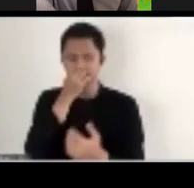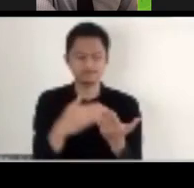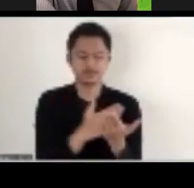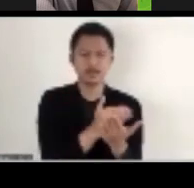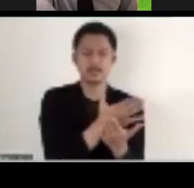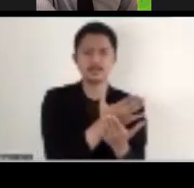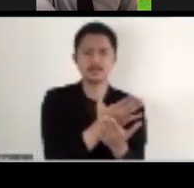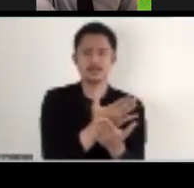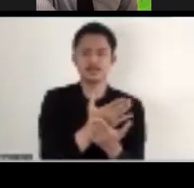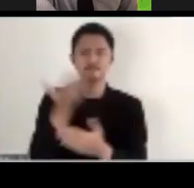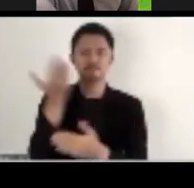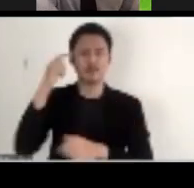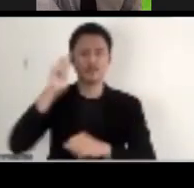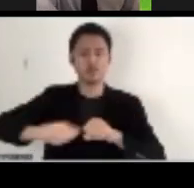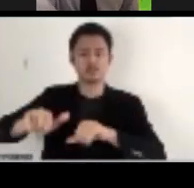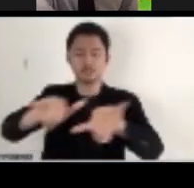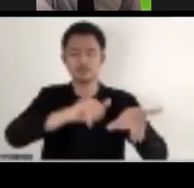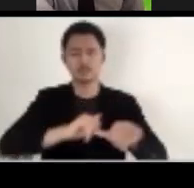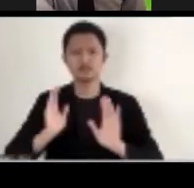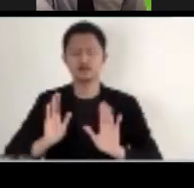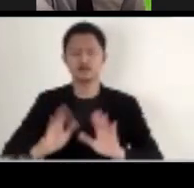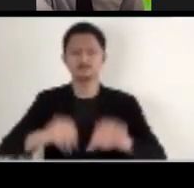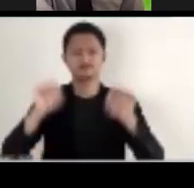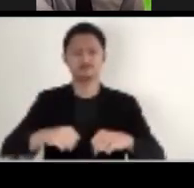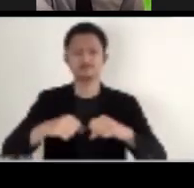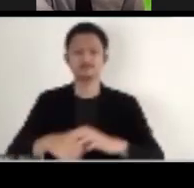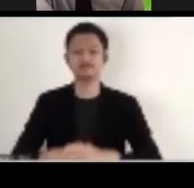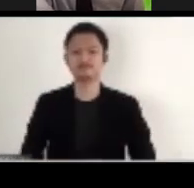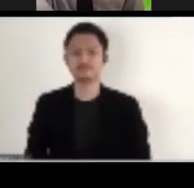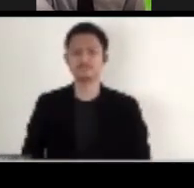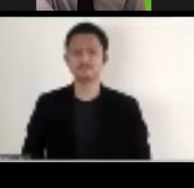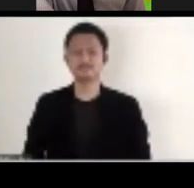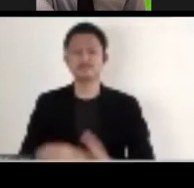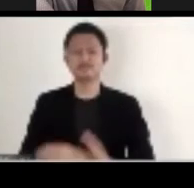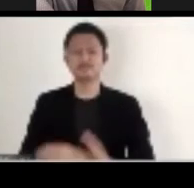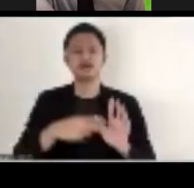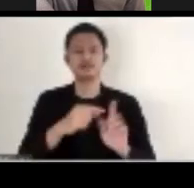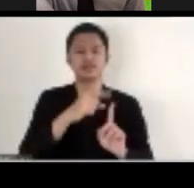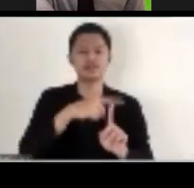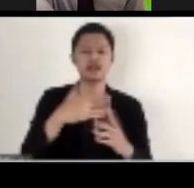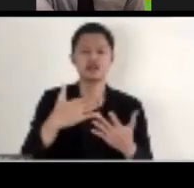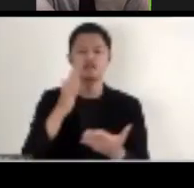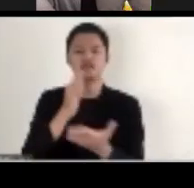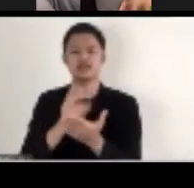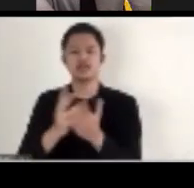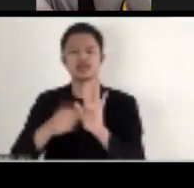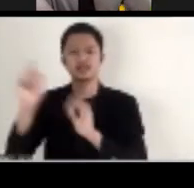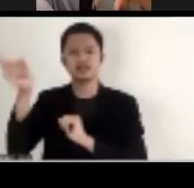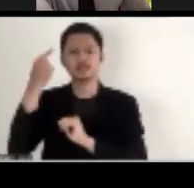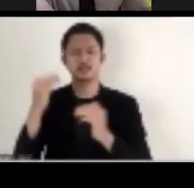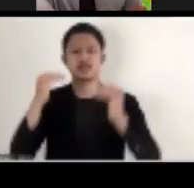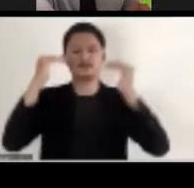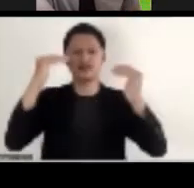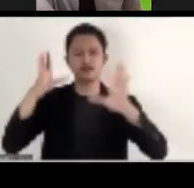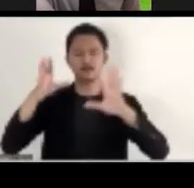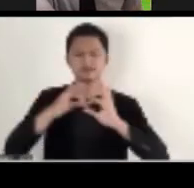ampe jam segini juga udah buat Piece dengan koleksi label khusus pula test flight Jefri